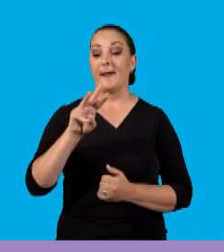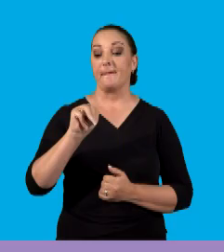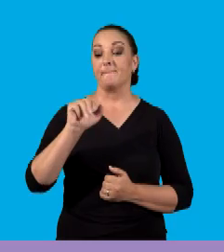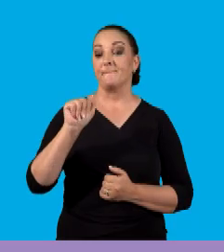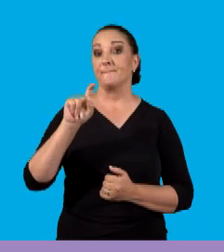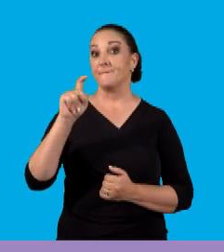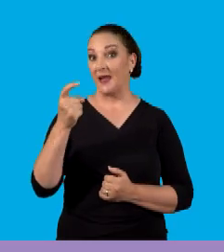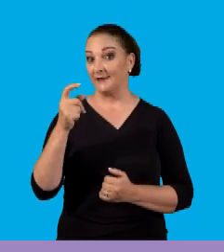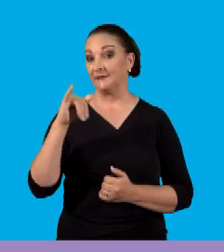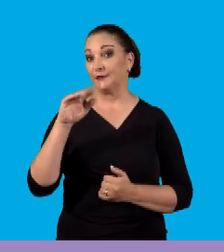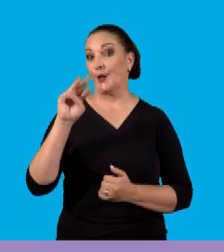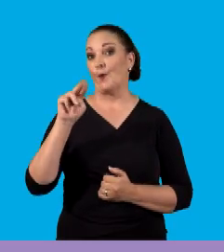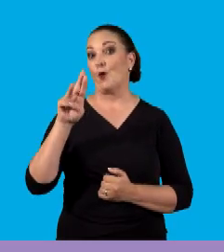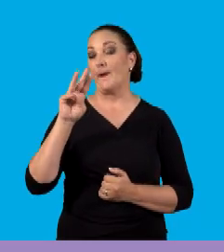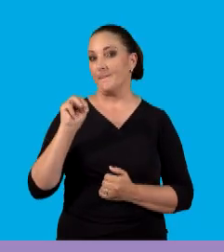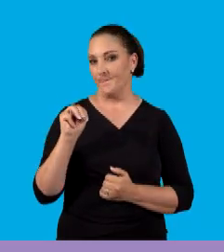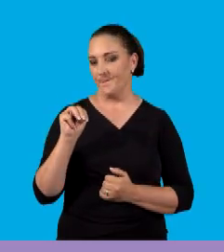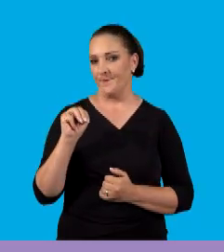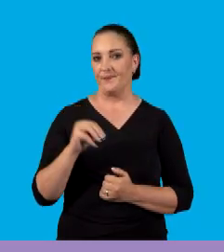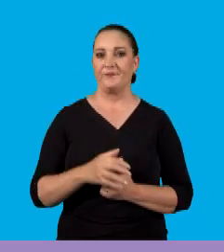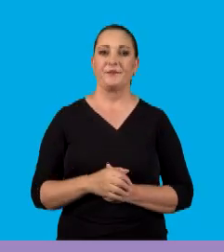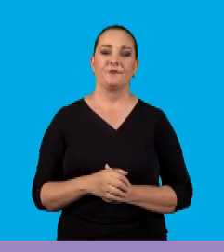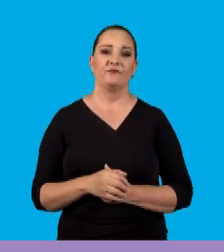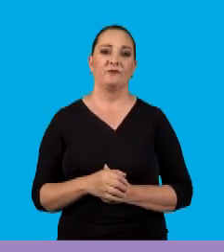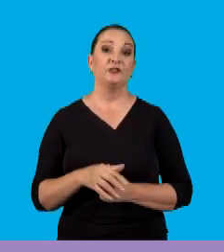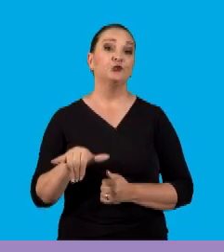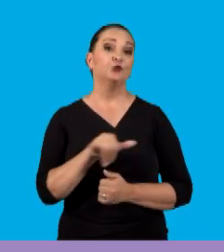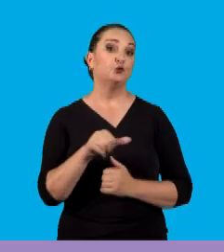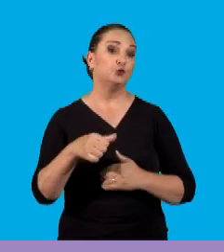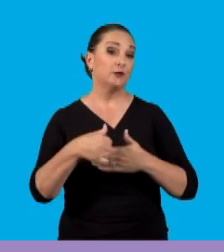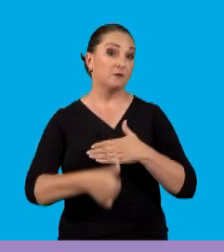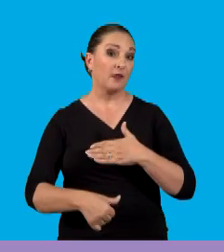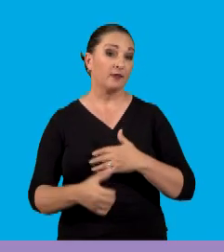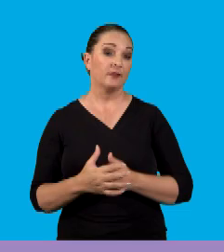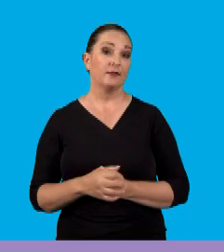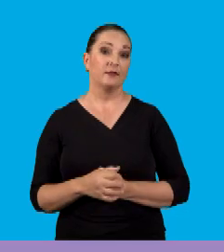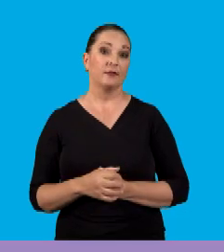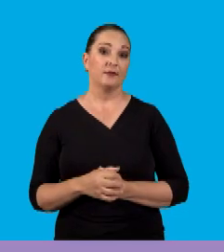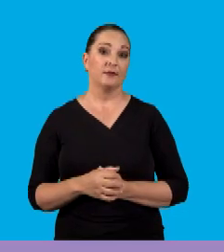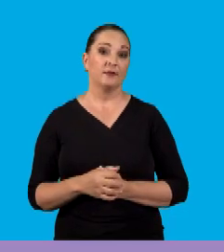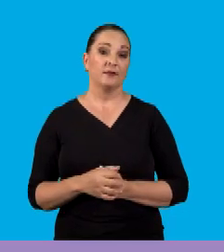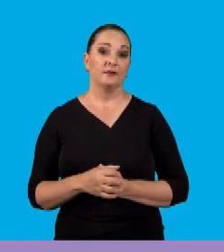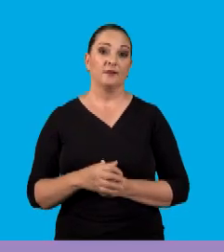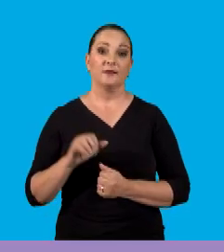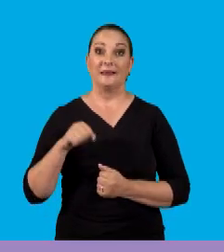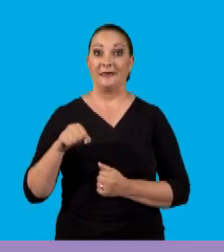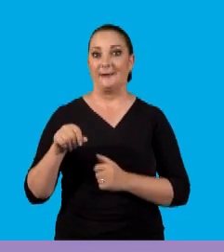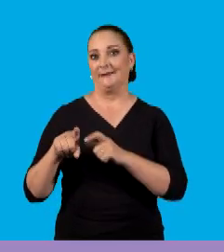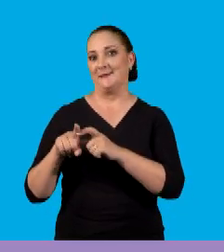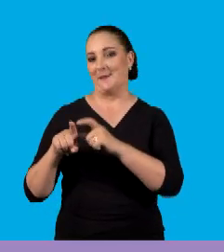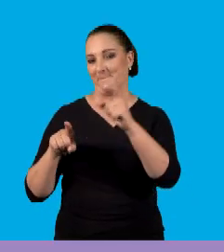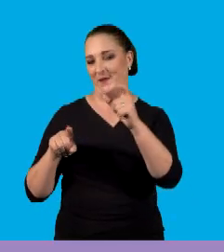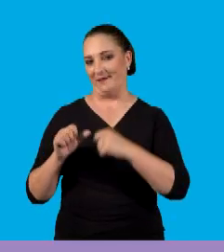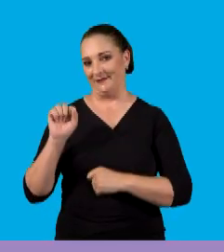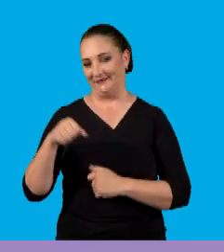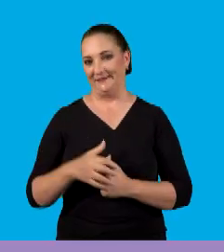maximum number of car sales. And of course, which month is that? Yes, it is our